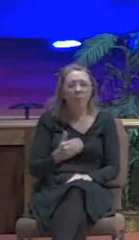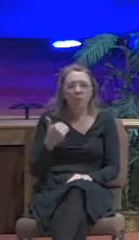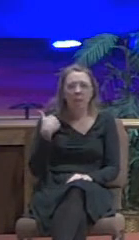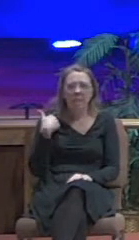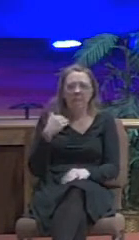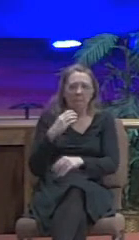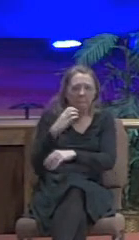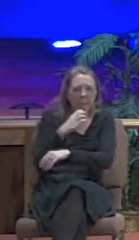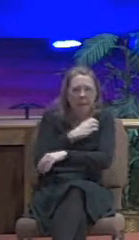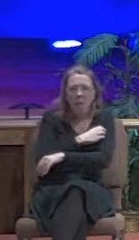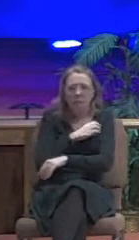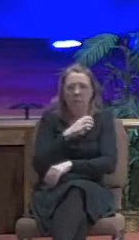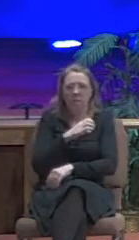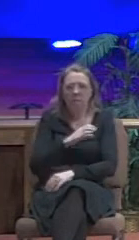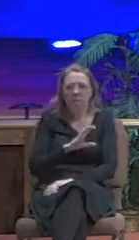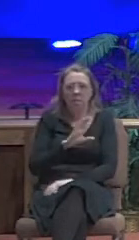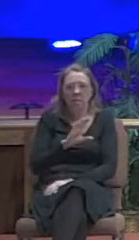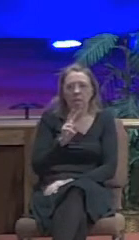vessel.